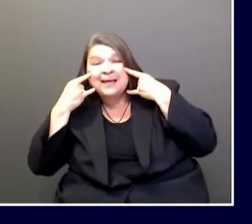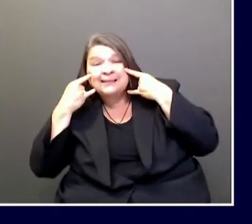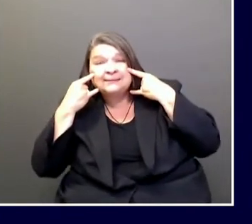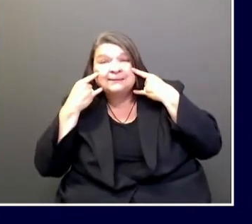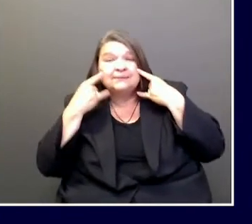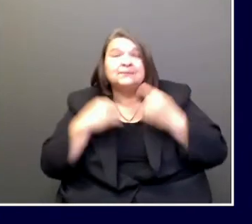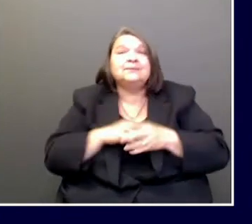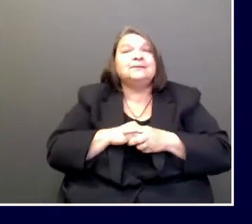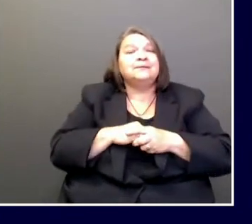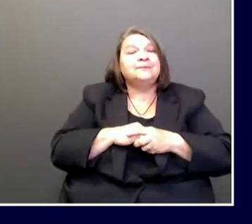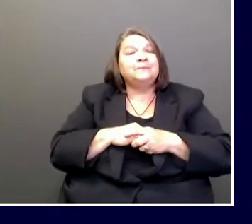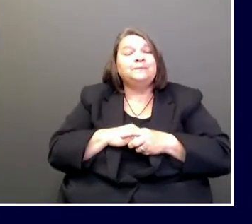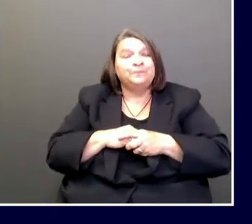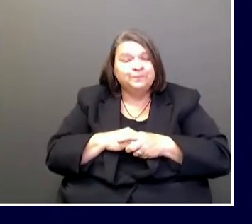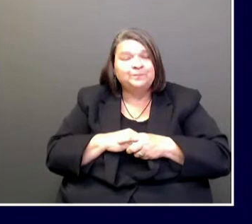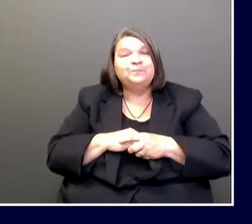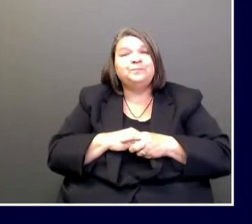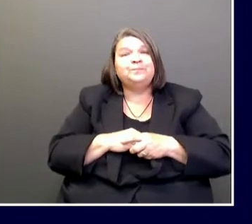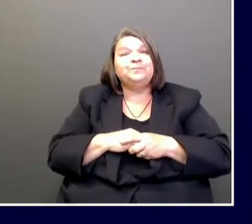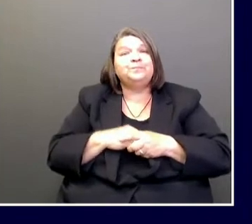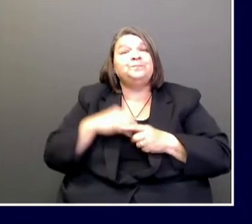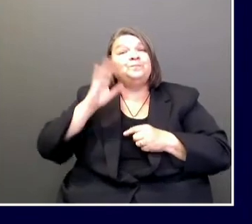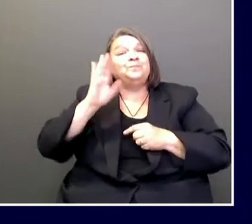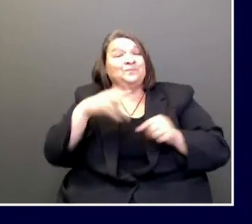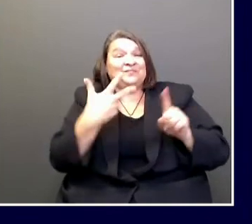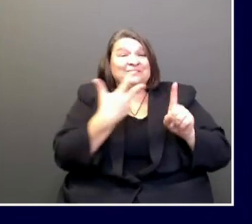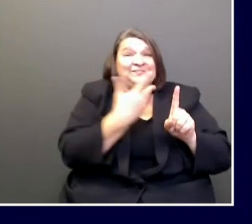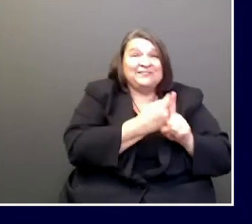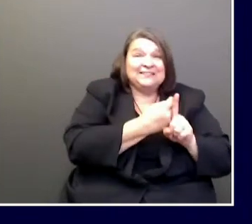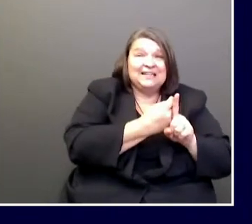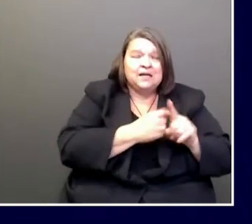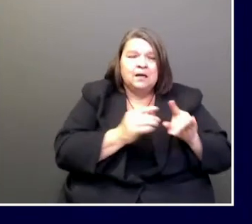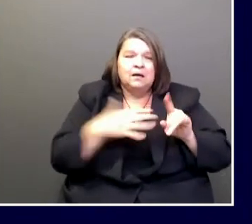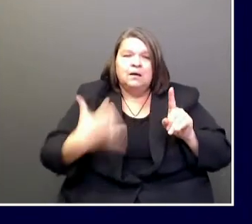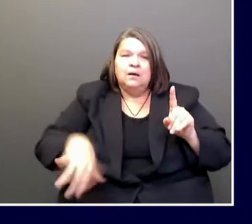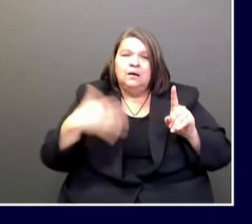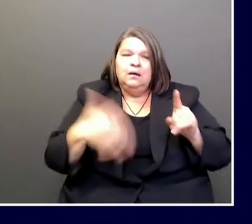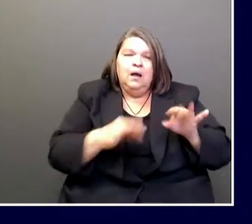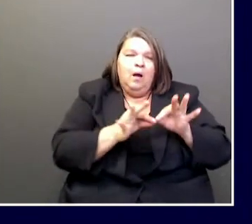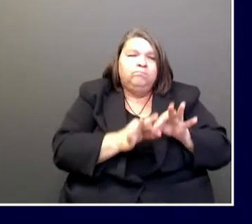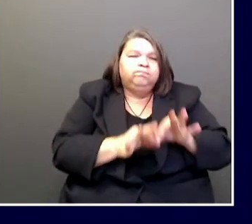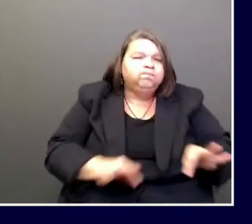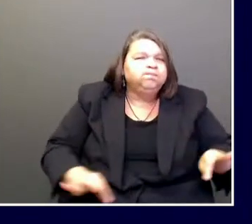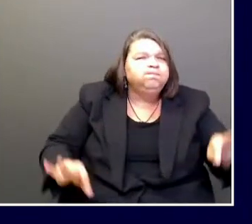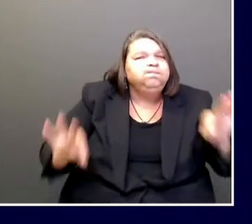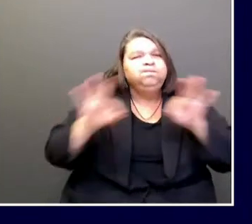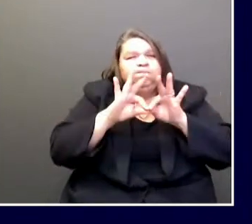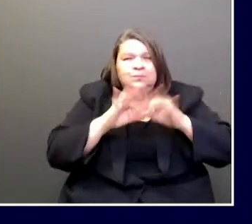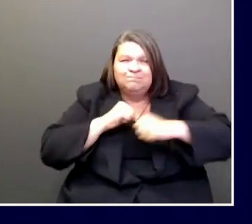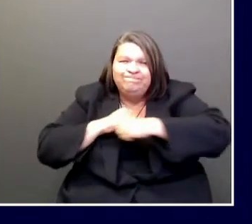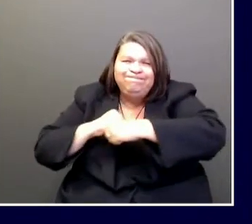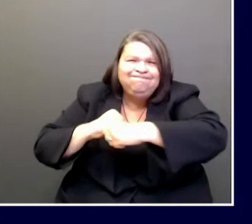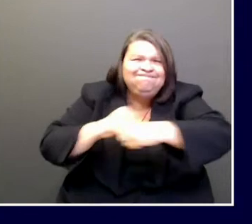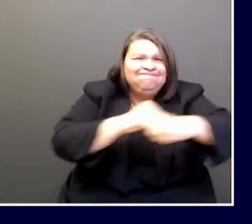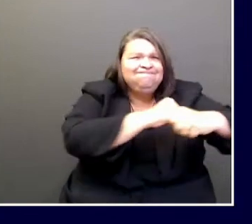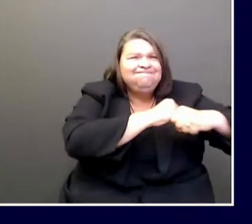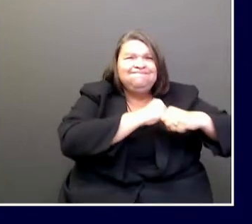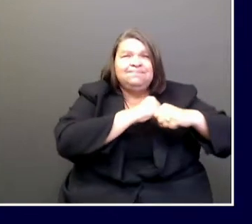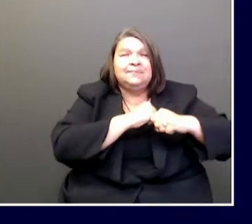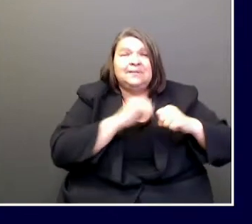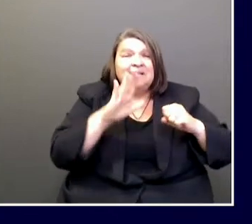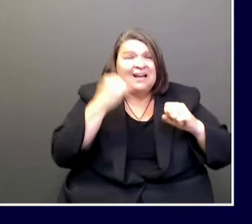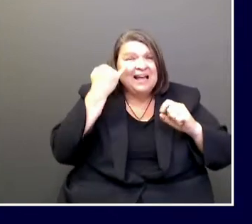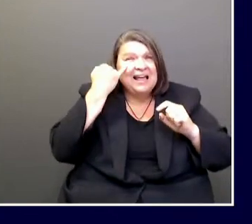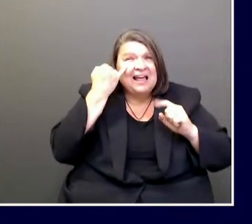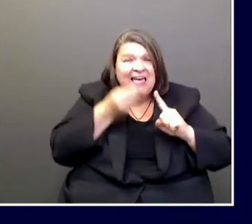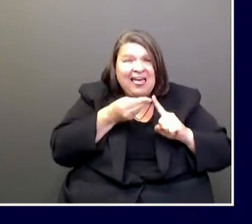said, vaccines remain essential to keeping us safe and slowing the spread of the virus. The best way